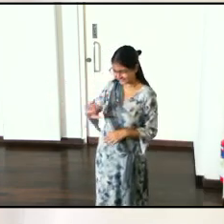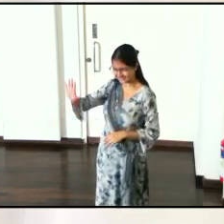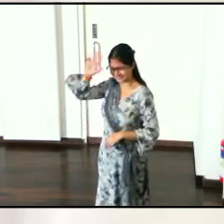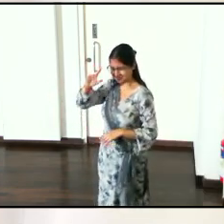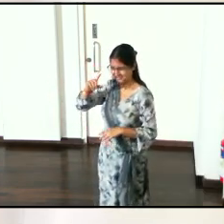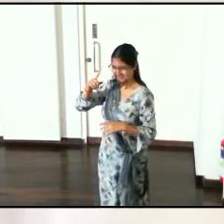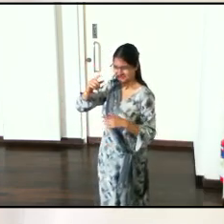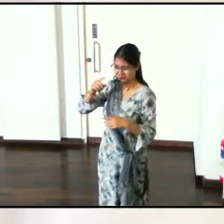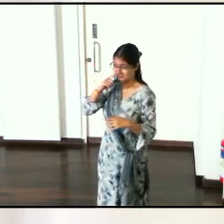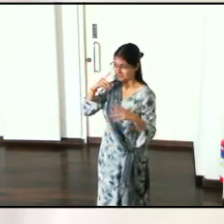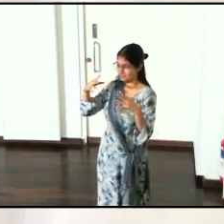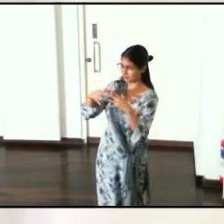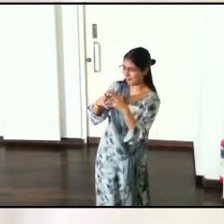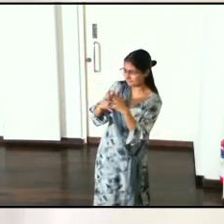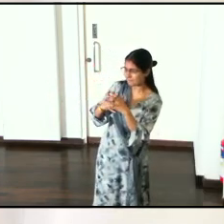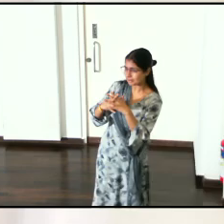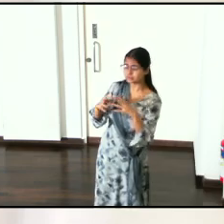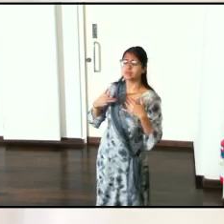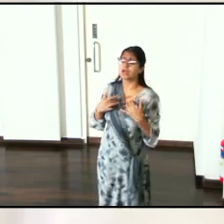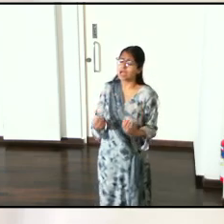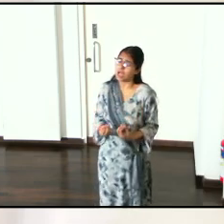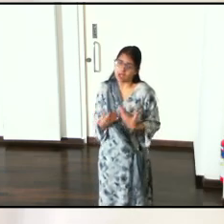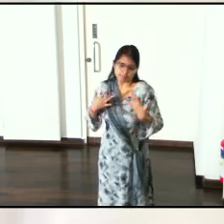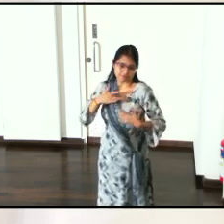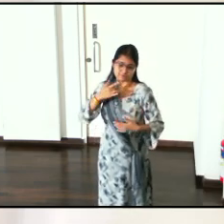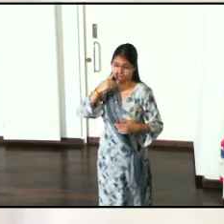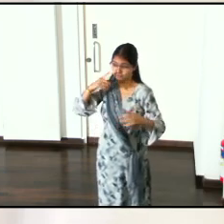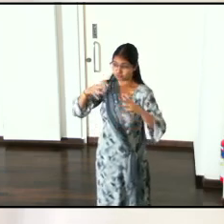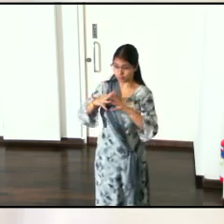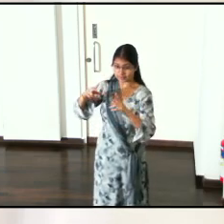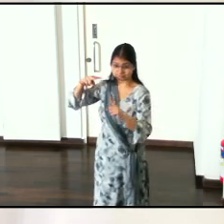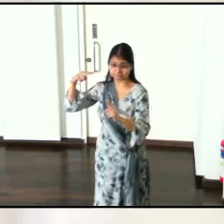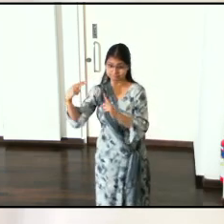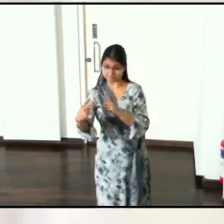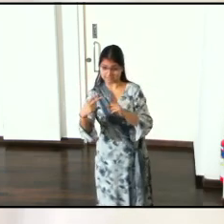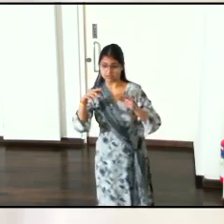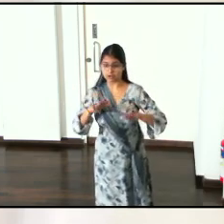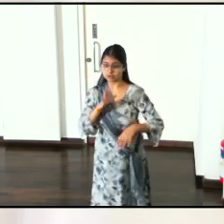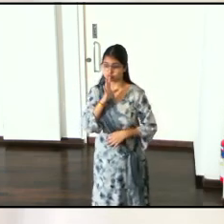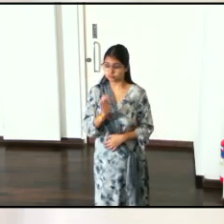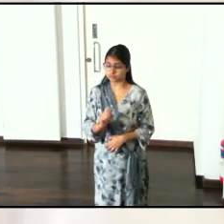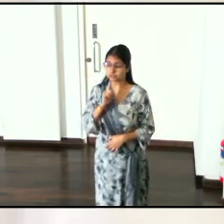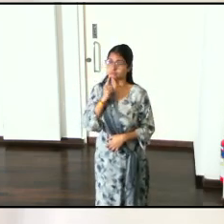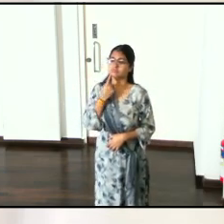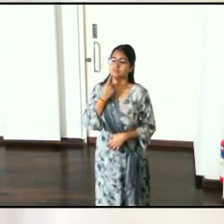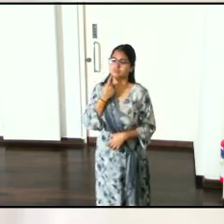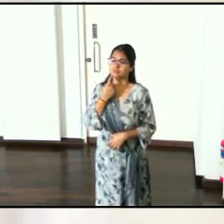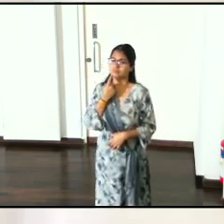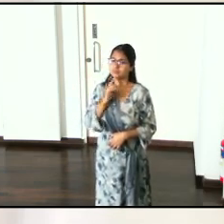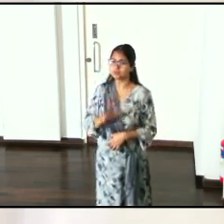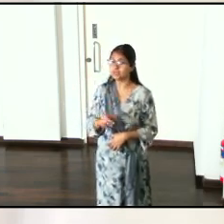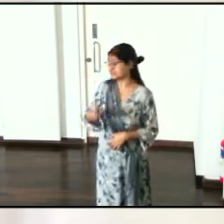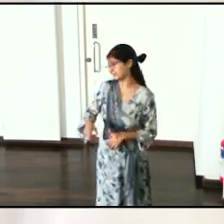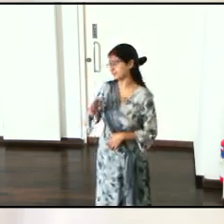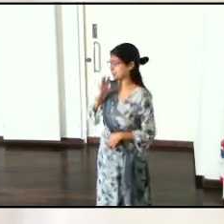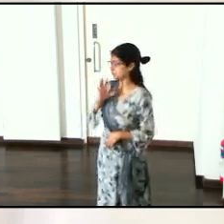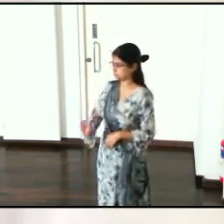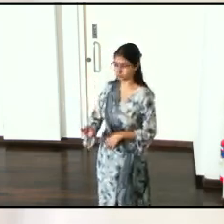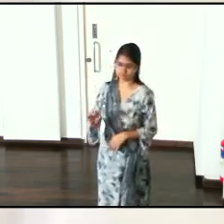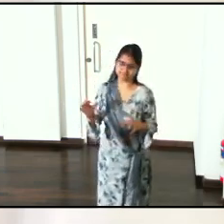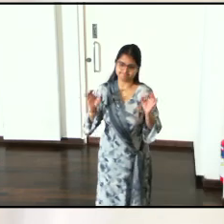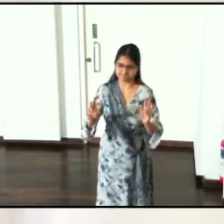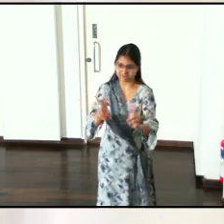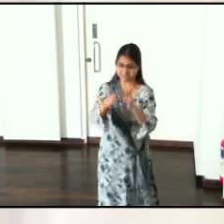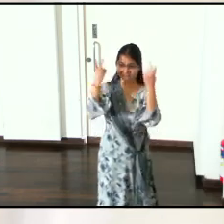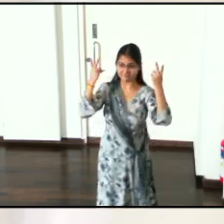is something that they are using, and I'm very happy about that because I think we were all rather poor-faced and serious. So it's nice to have something different